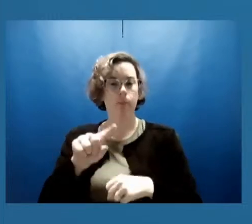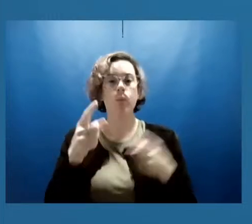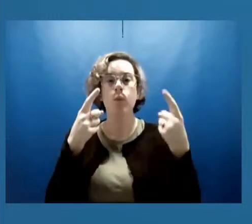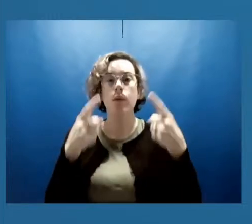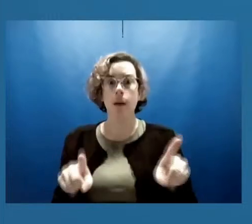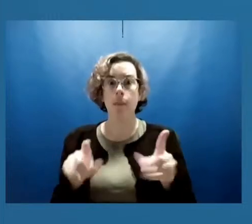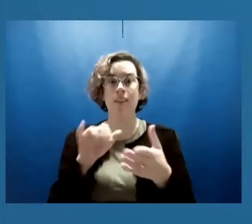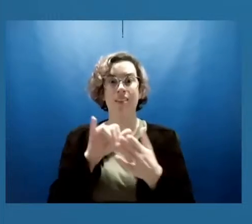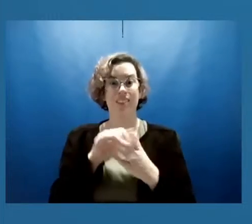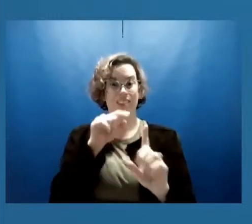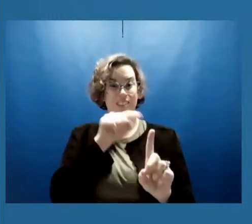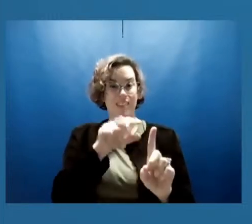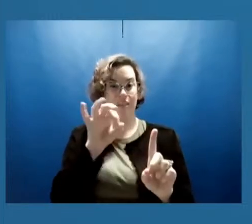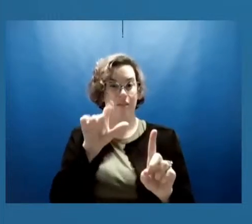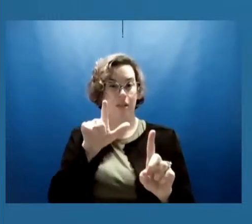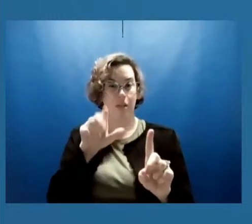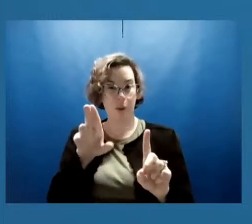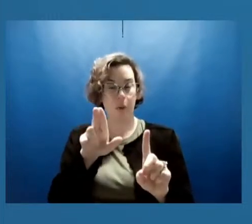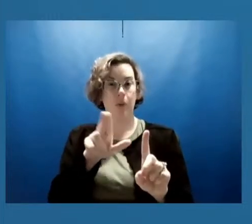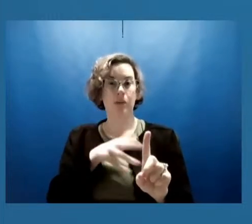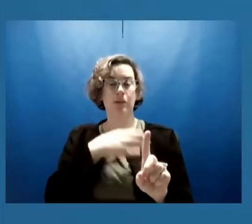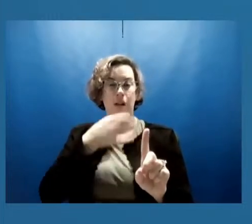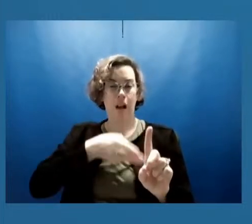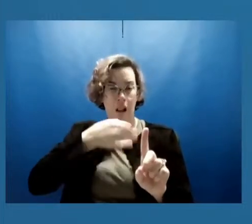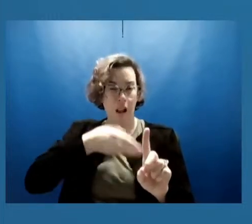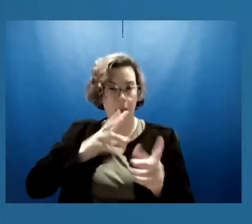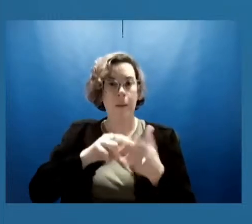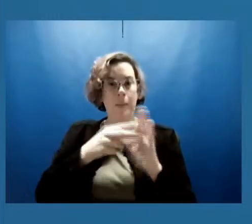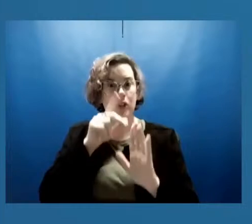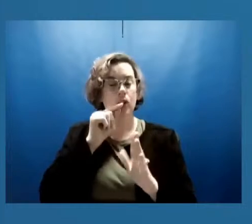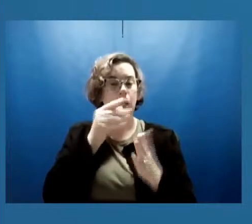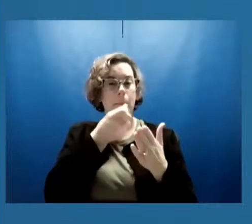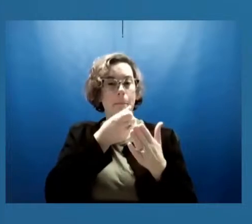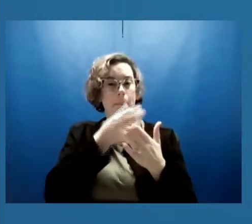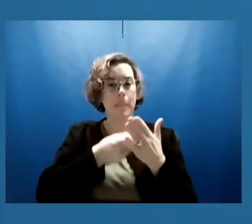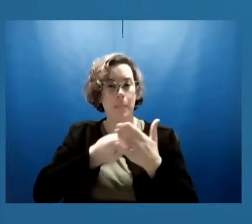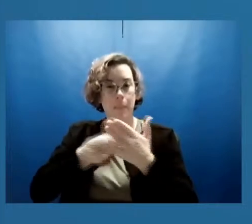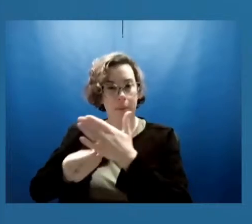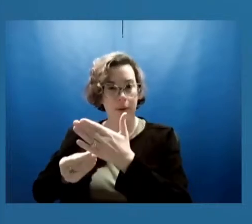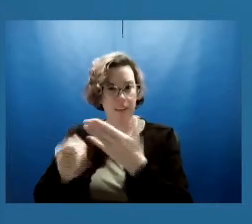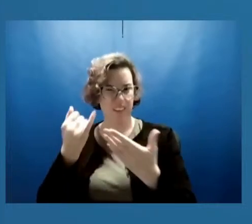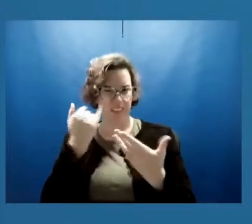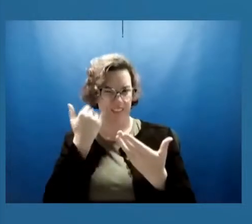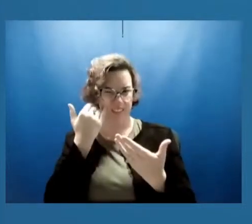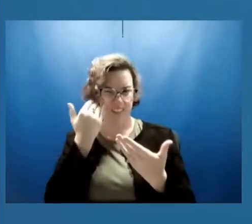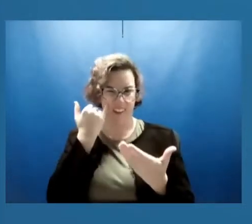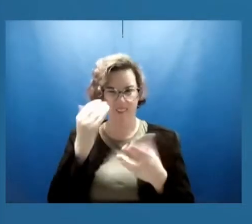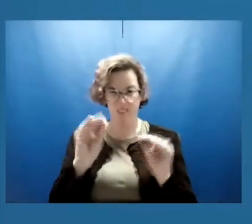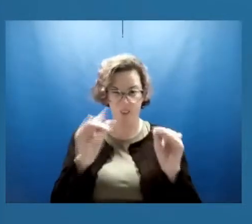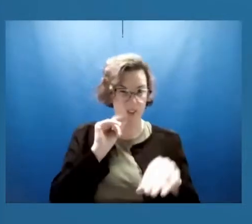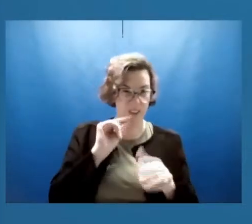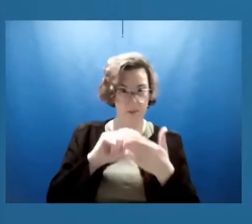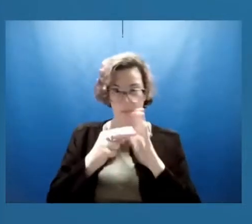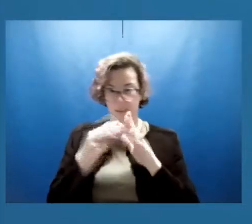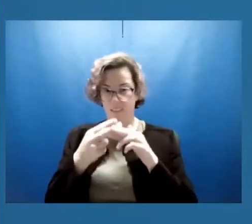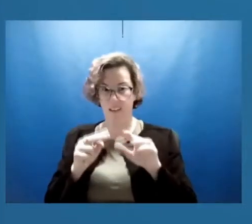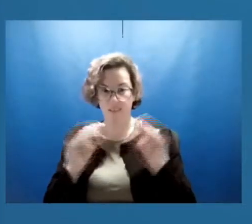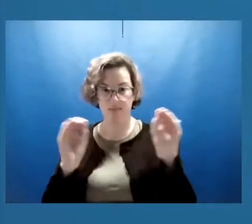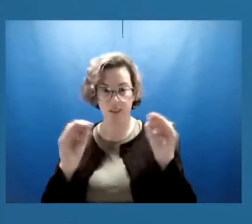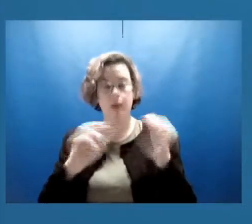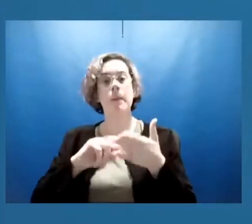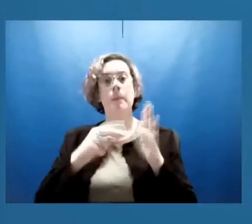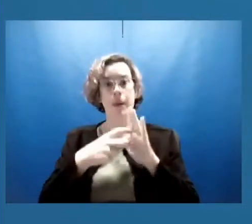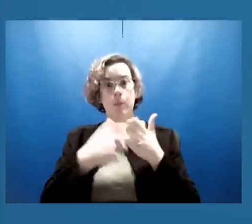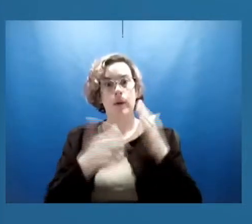prevalent, we're just losing chickens. When you lose chickens, you don't get eggs. I think we all know how that part works. This is why egg prices are going up so